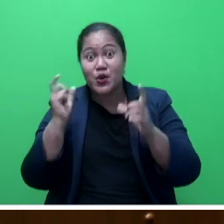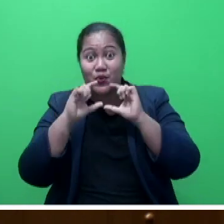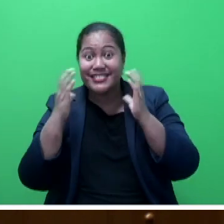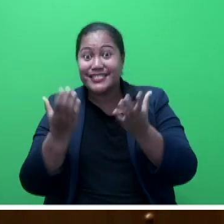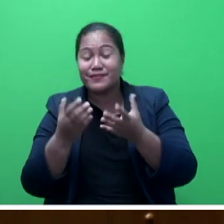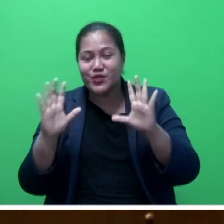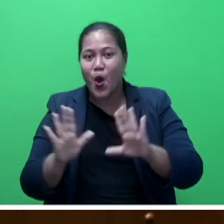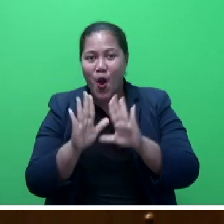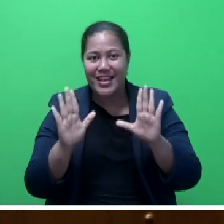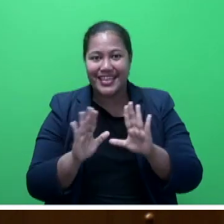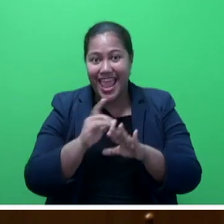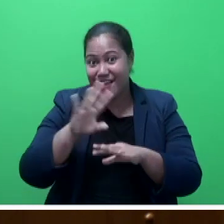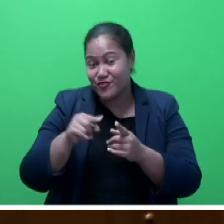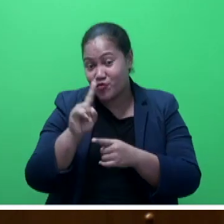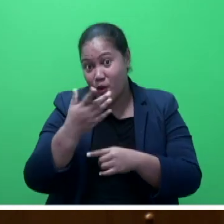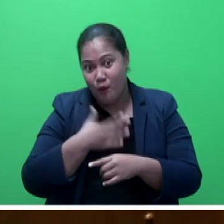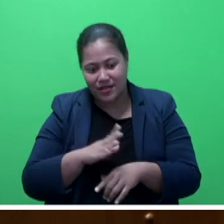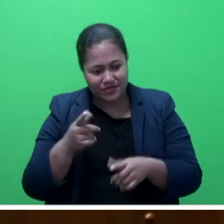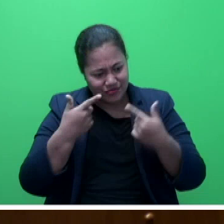who plans to travel to Fiji